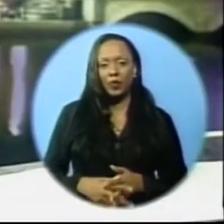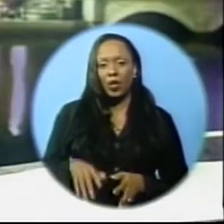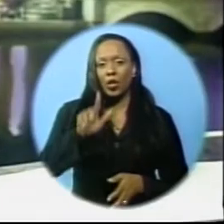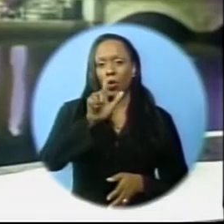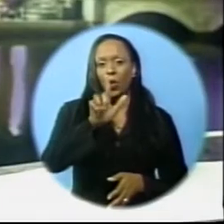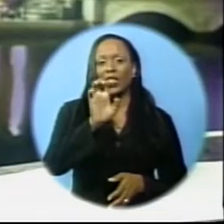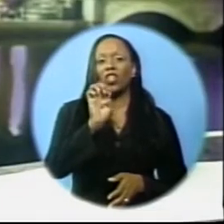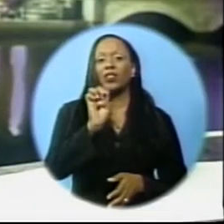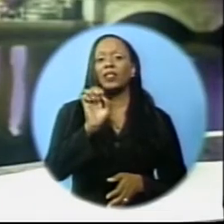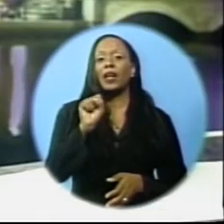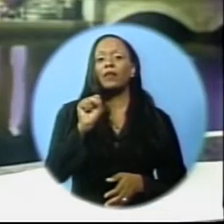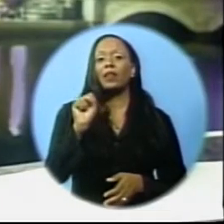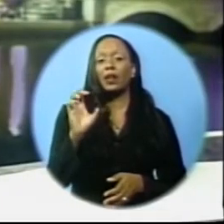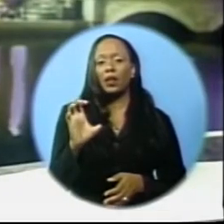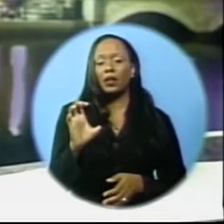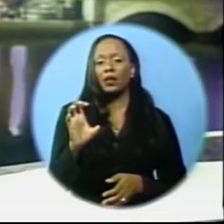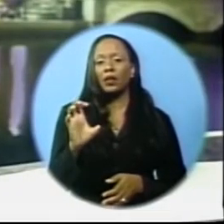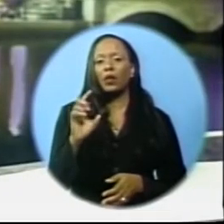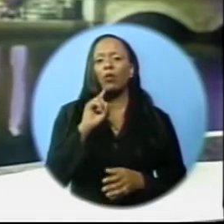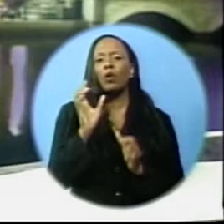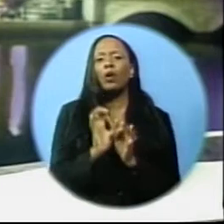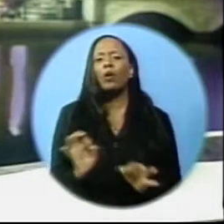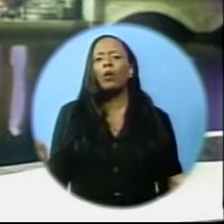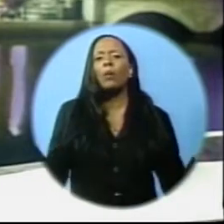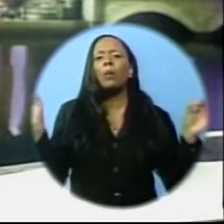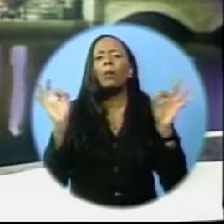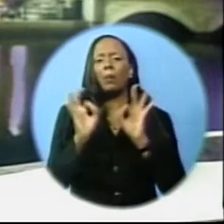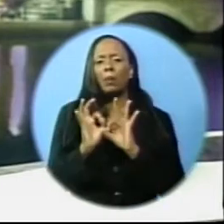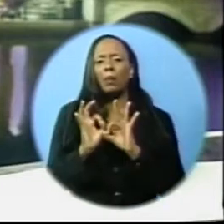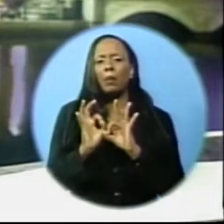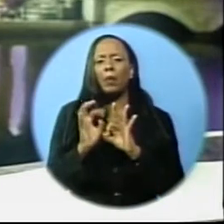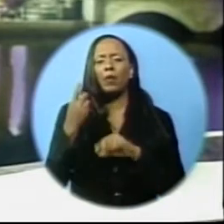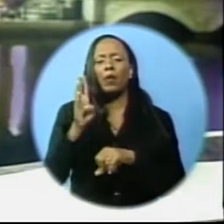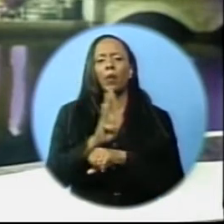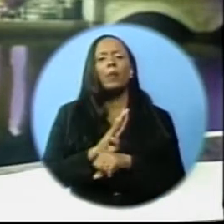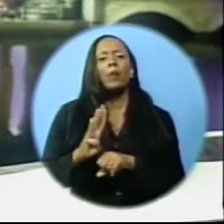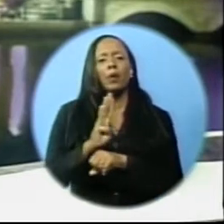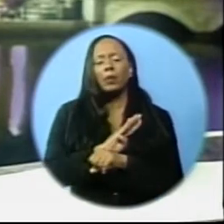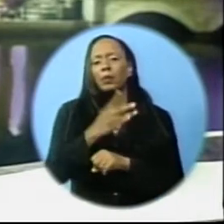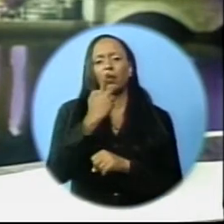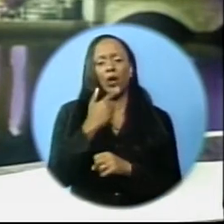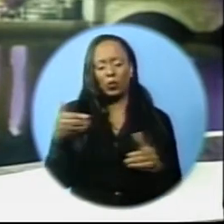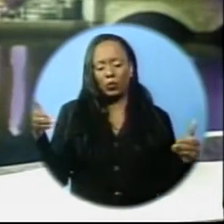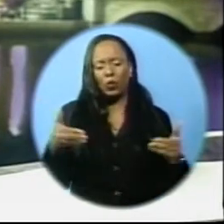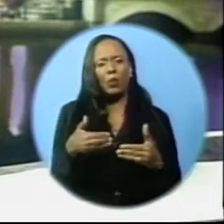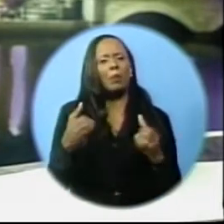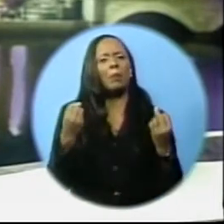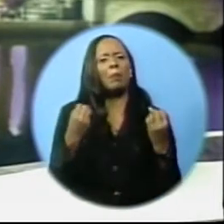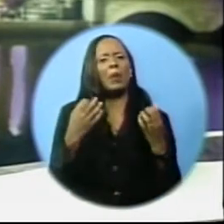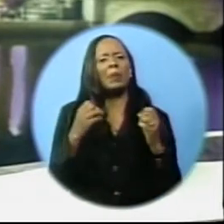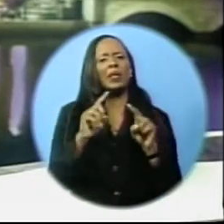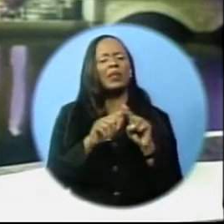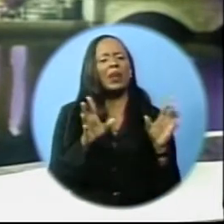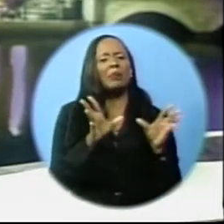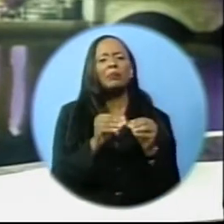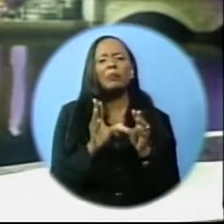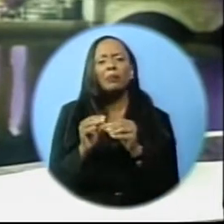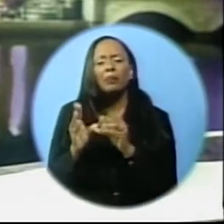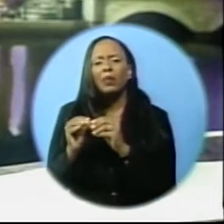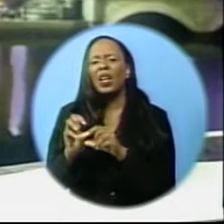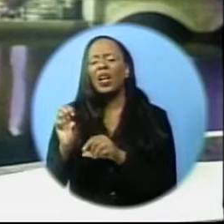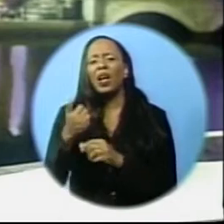The Lloyd Erskine Sandiford Centre, or LESC, has been a critical component of Barbados's ability to host